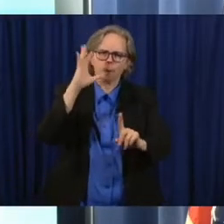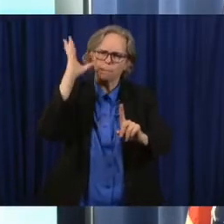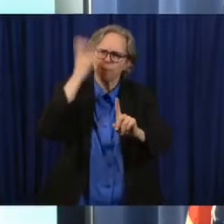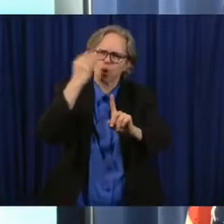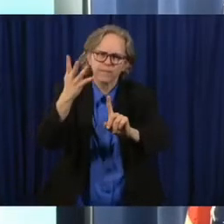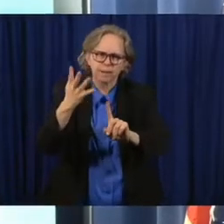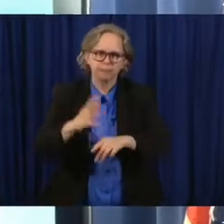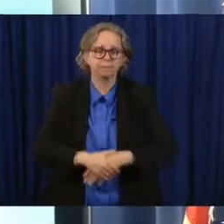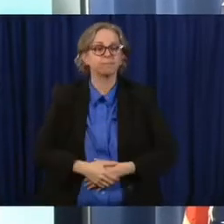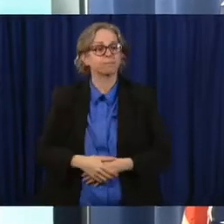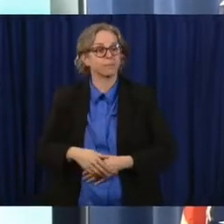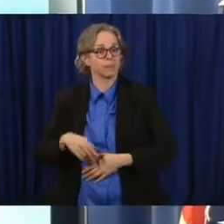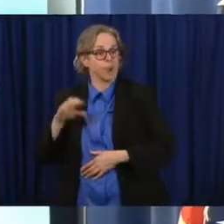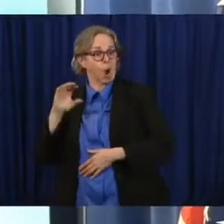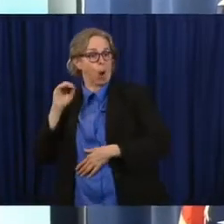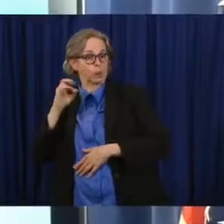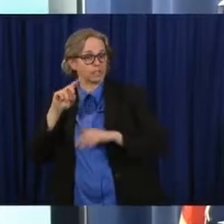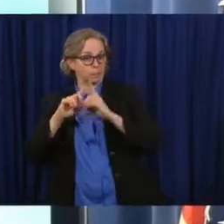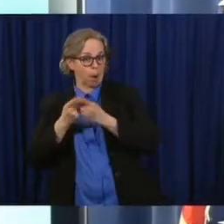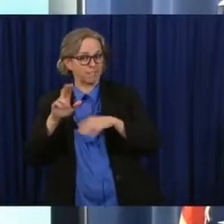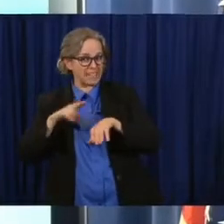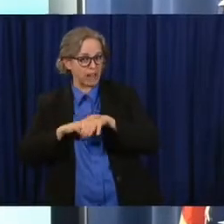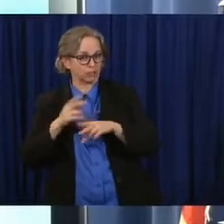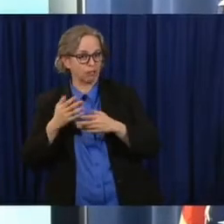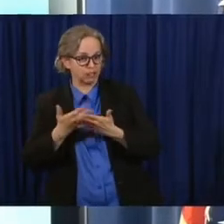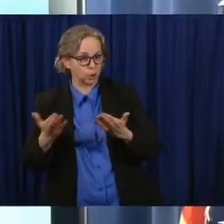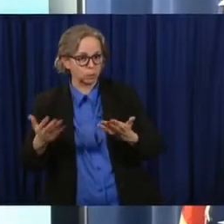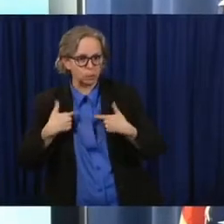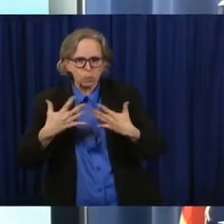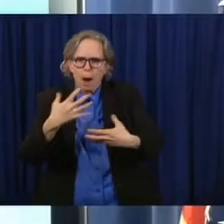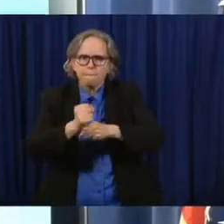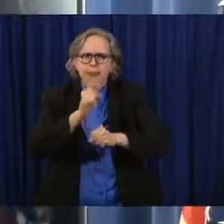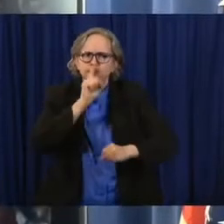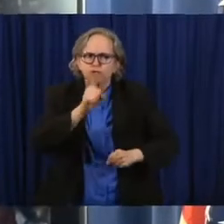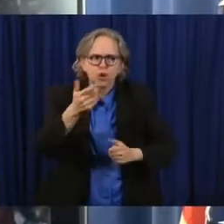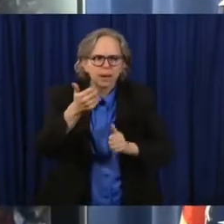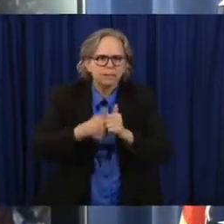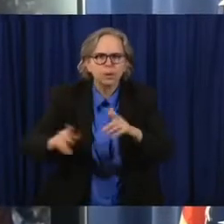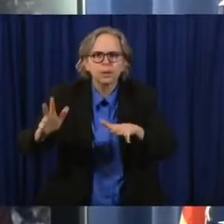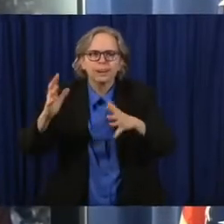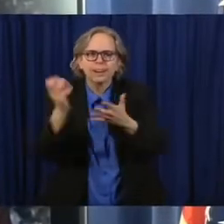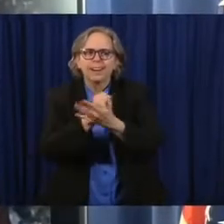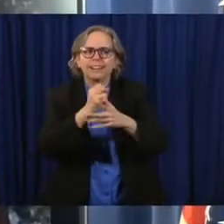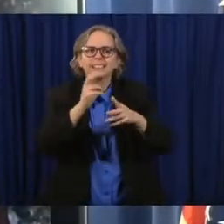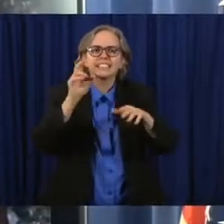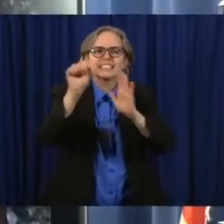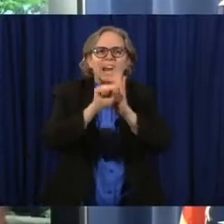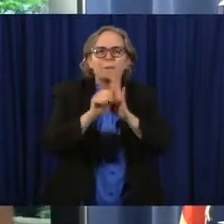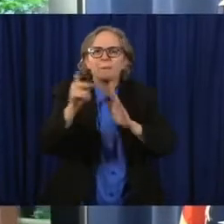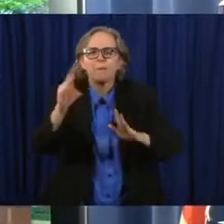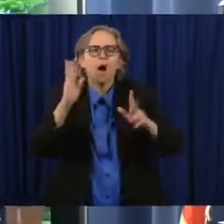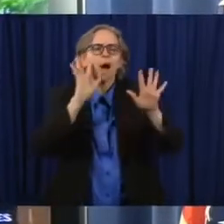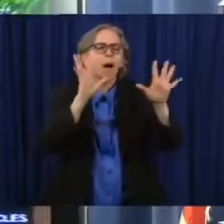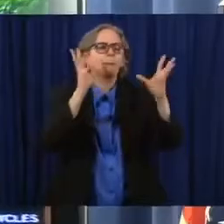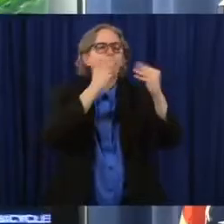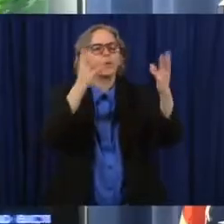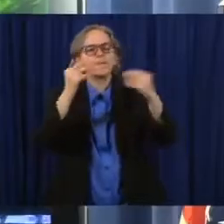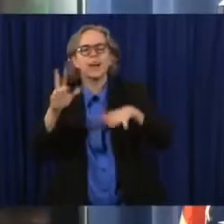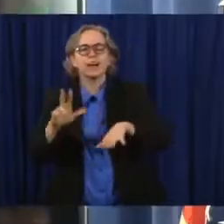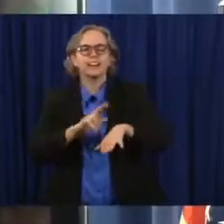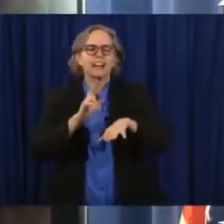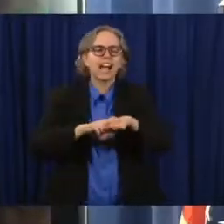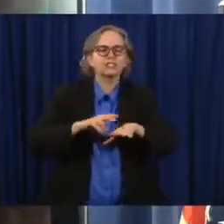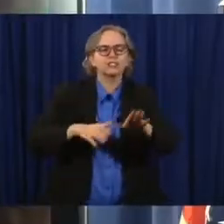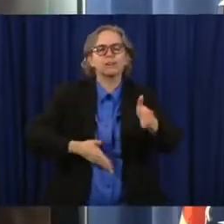Natural Resources, we want to make sure that every time you visit one of Ohio's state parks, nature preserves, forests